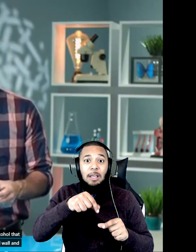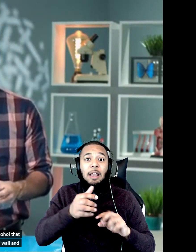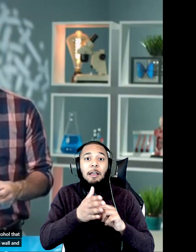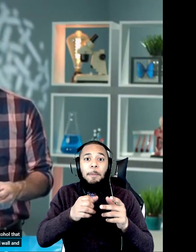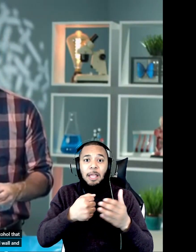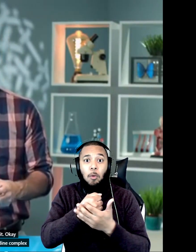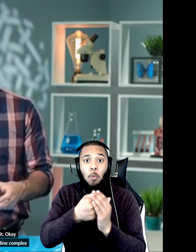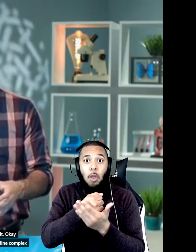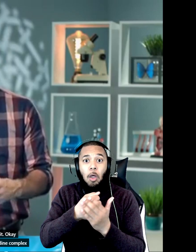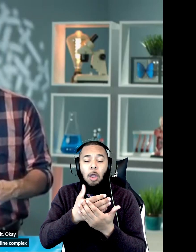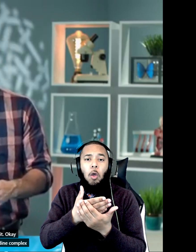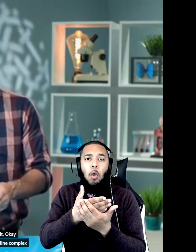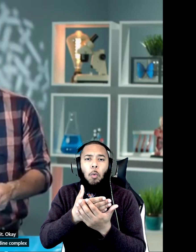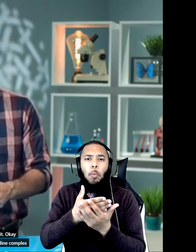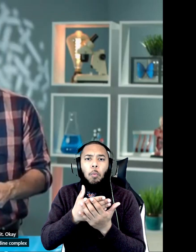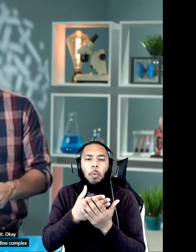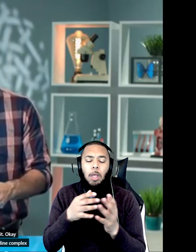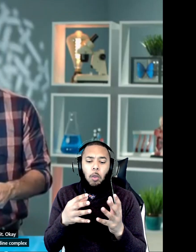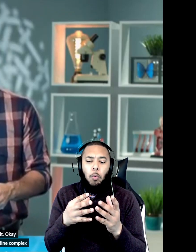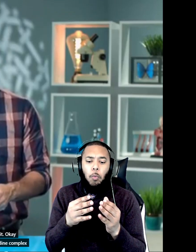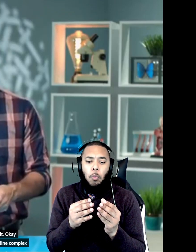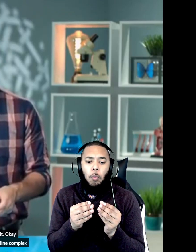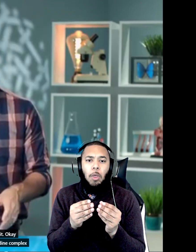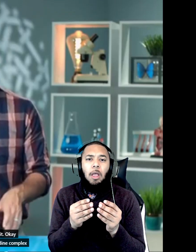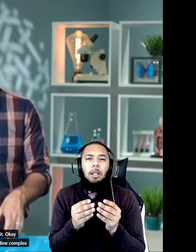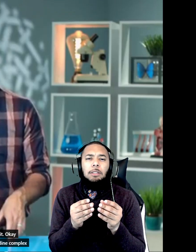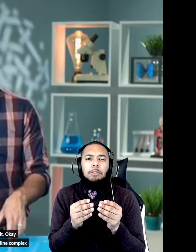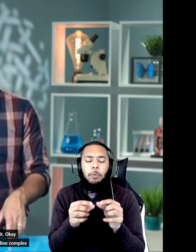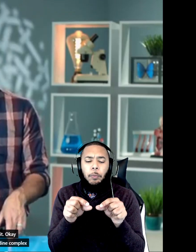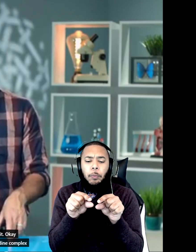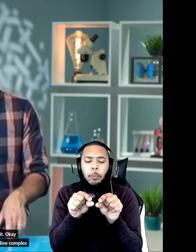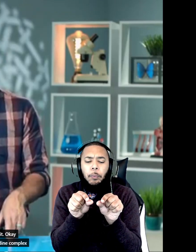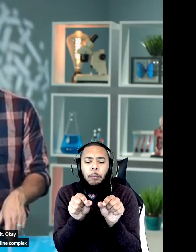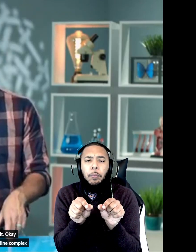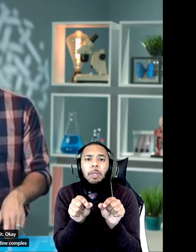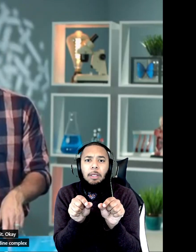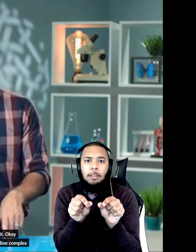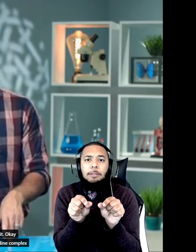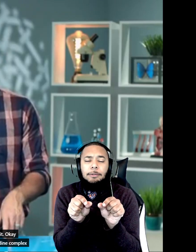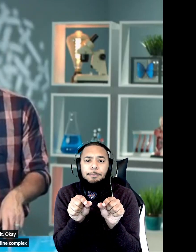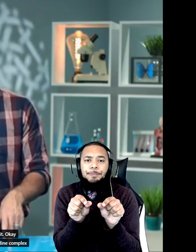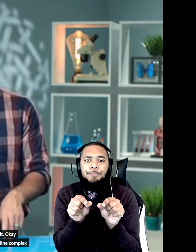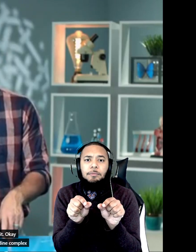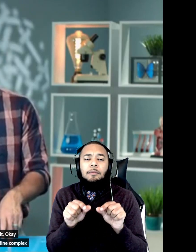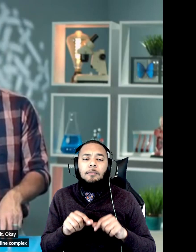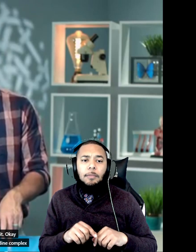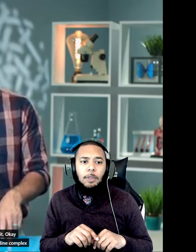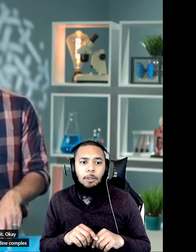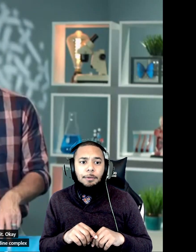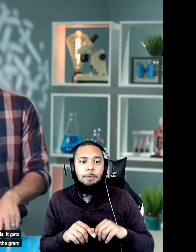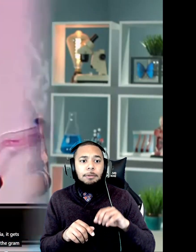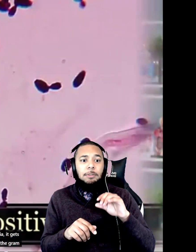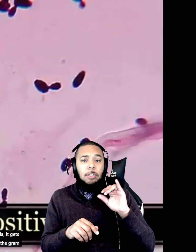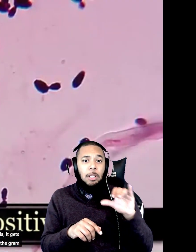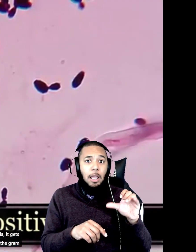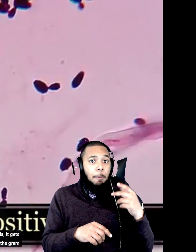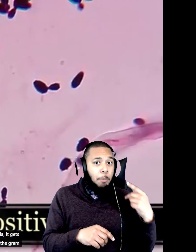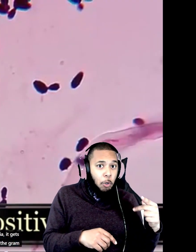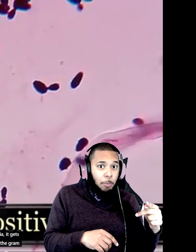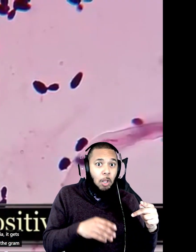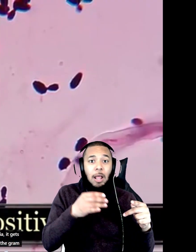cell wall, and it's going to dehydrate it, okay? And the crystal violet and iodine complex in